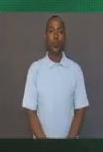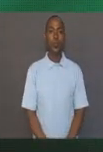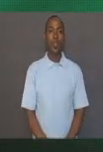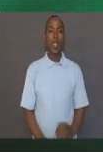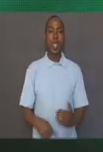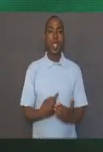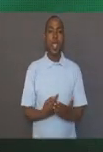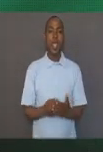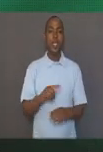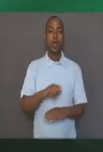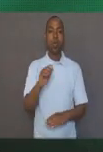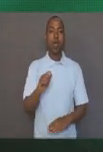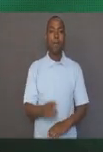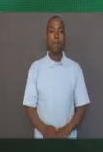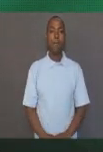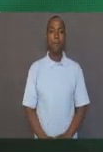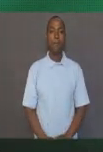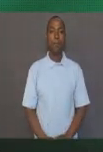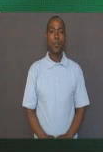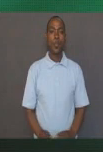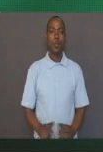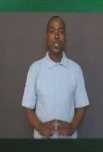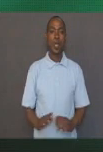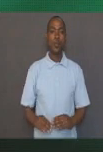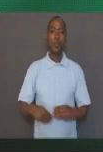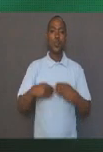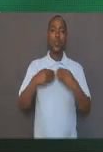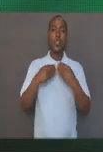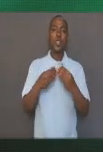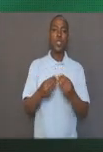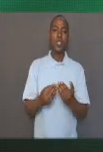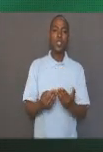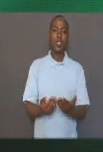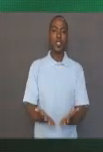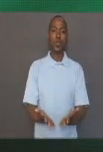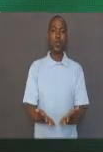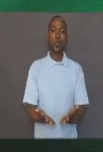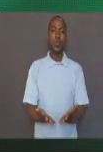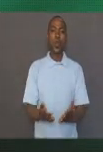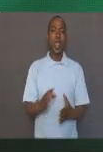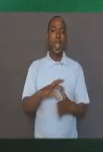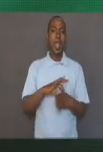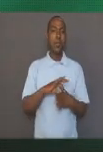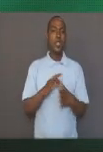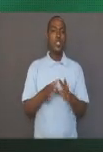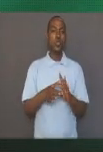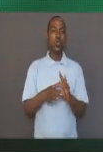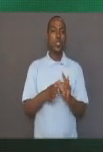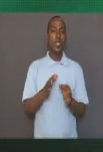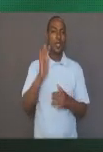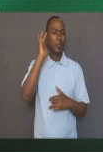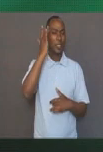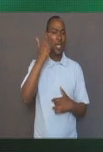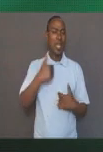This institution was dedicated to treating people with leprosy, and it